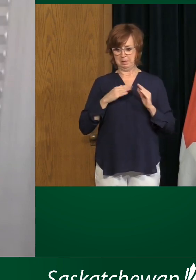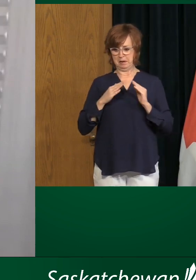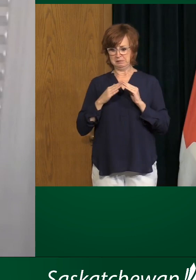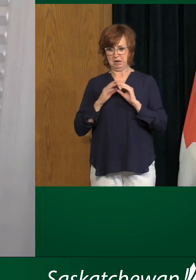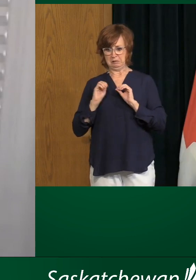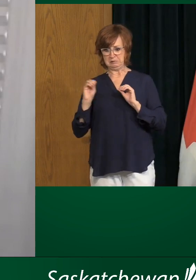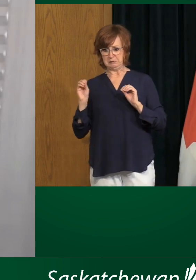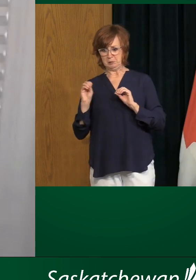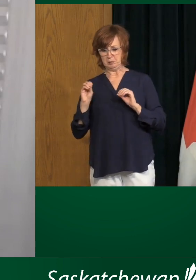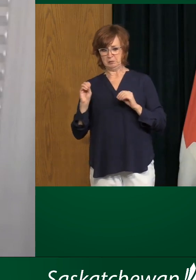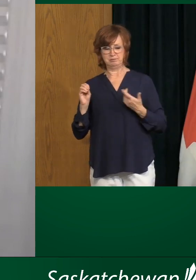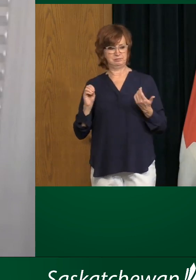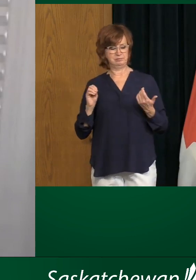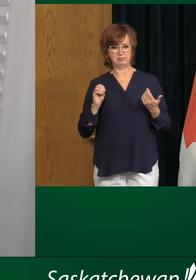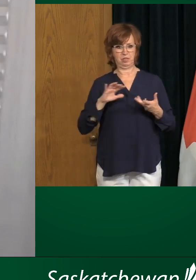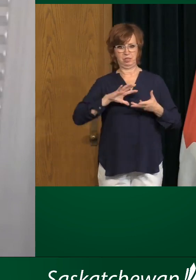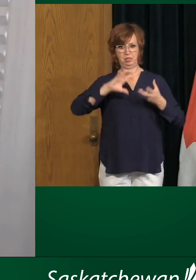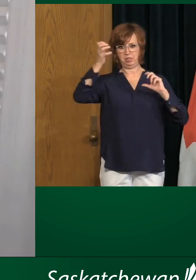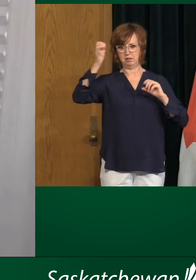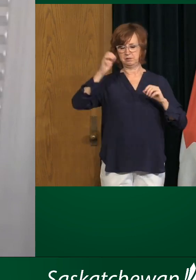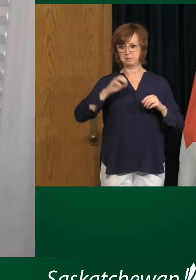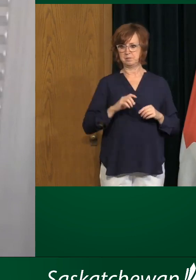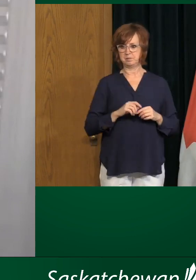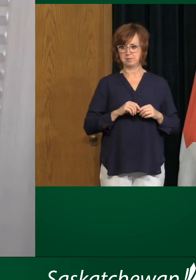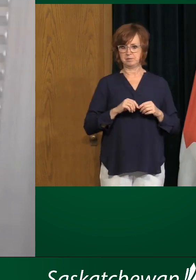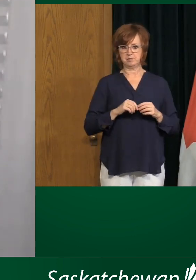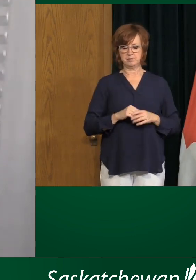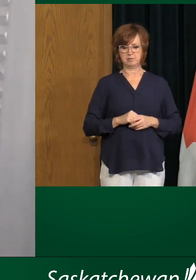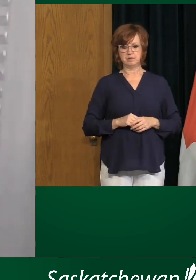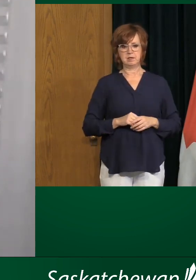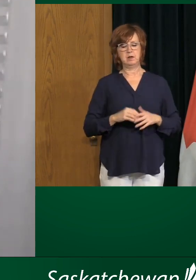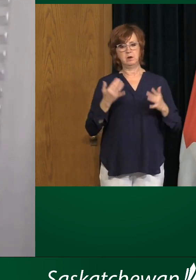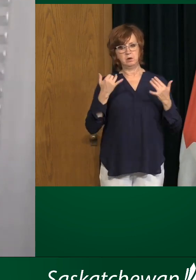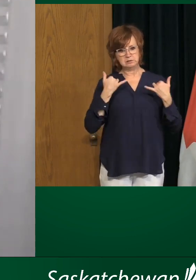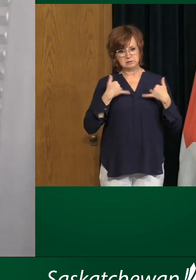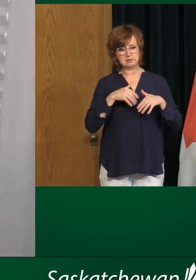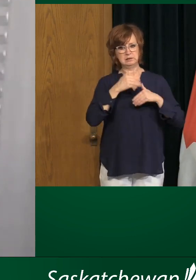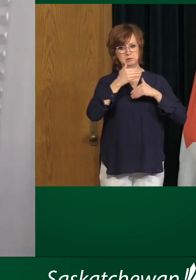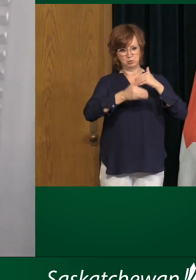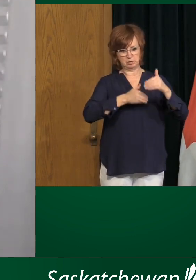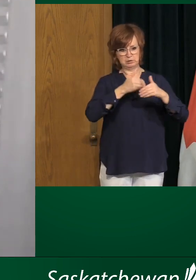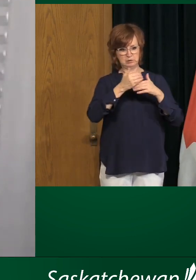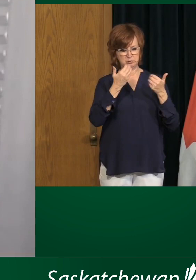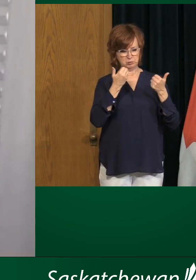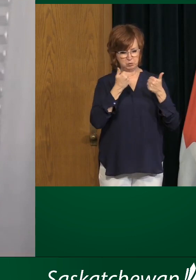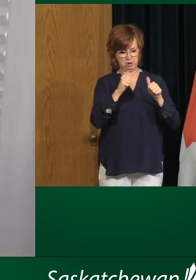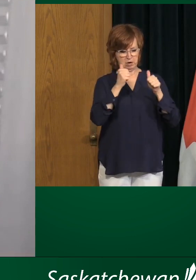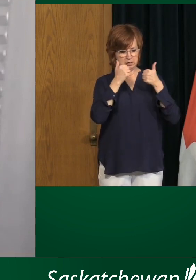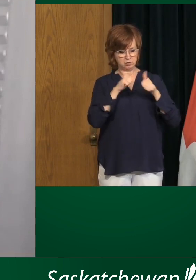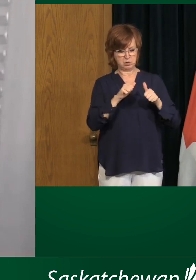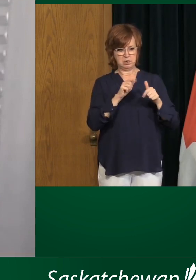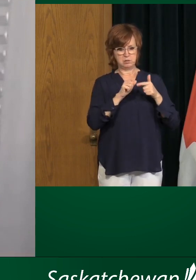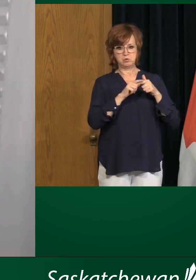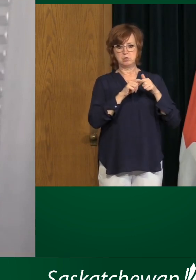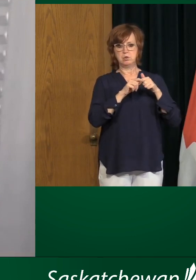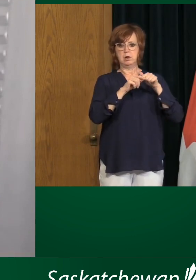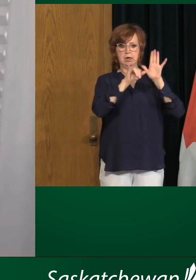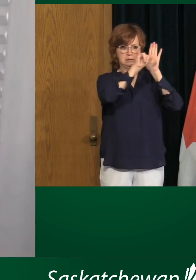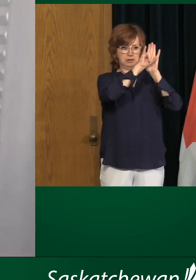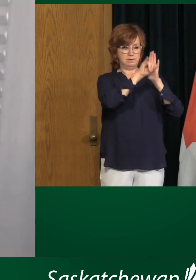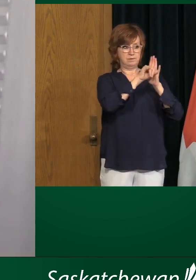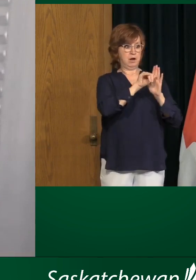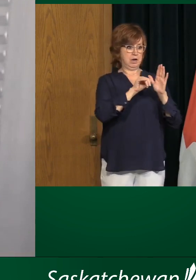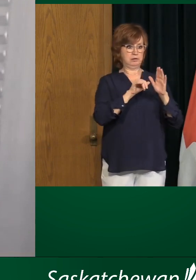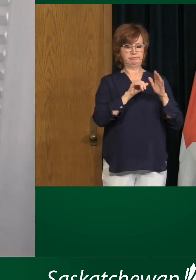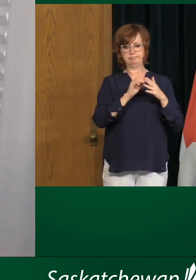are currently right in the process, as we're speaking, to understand how to measure it in different areas, and we're hoping to have